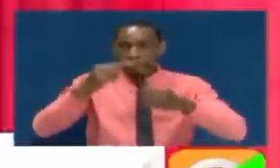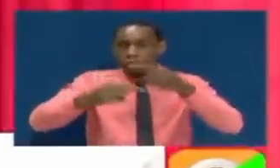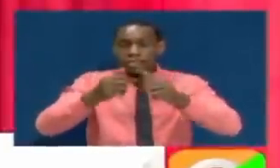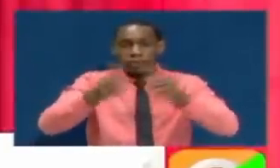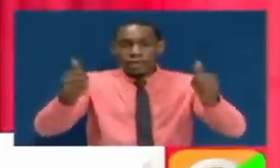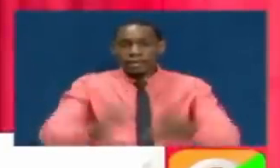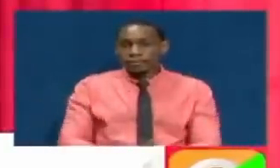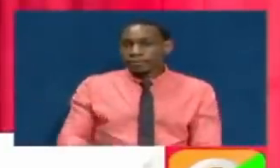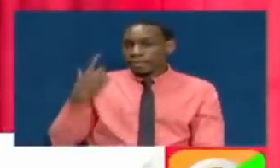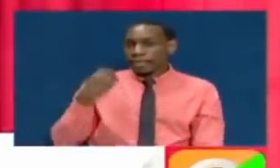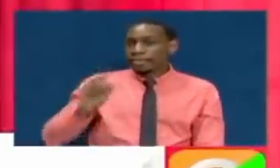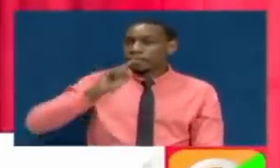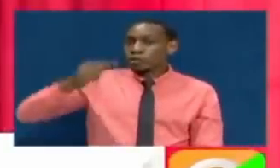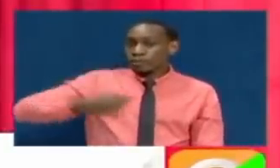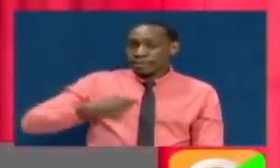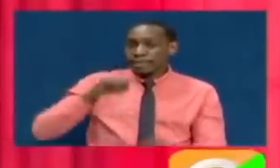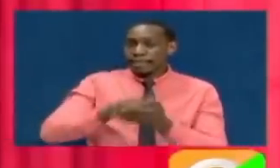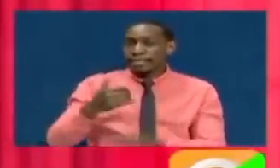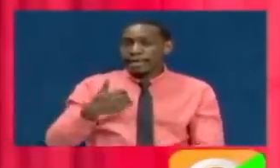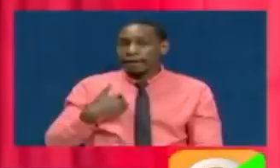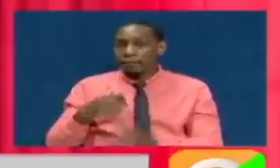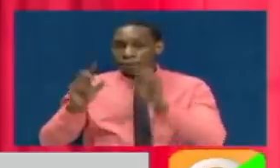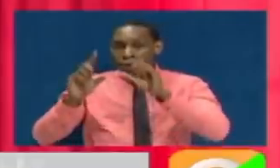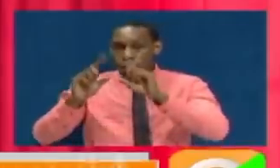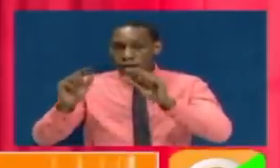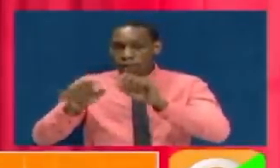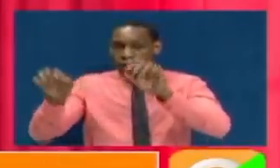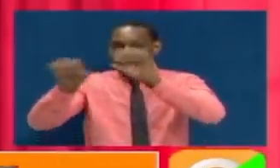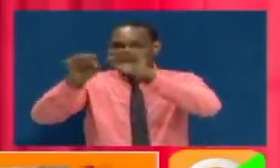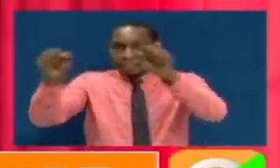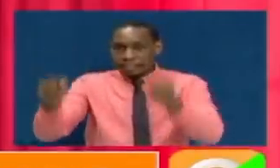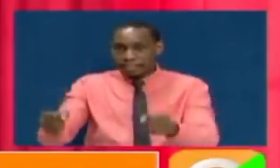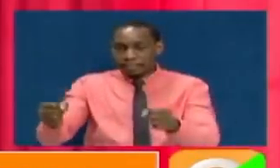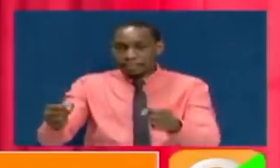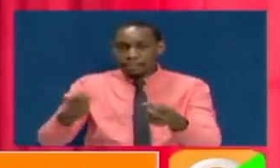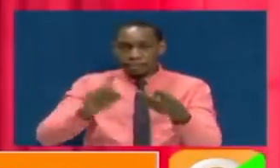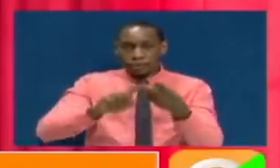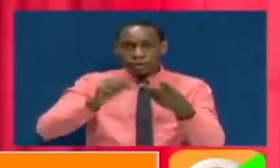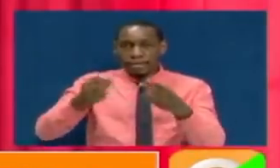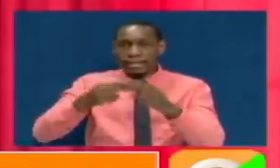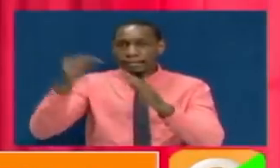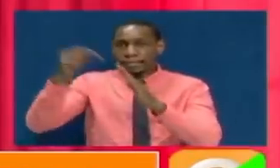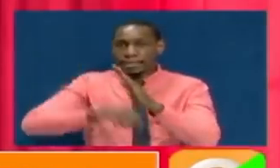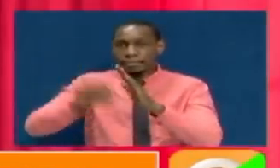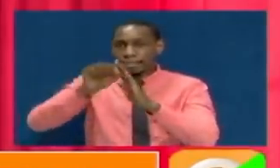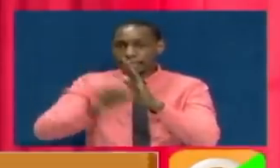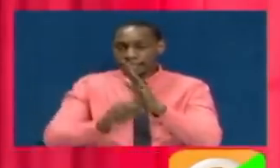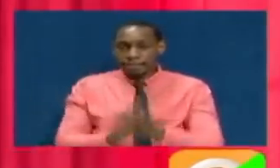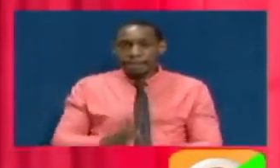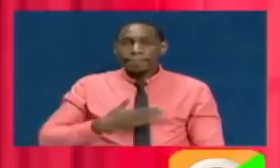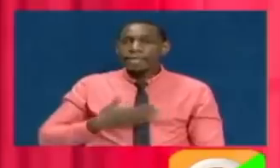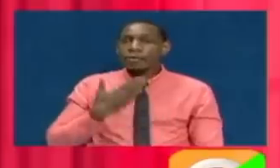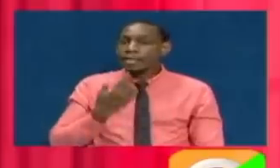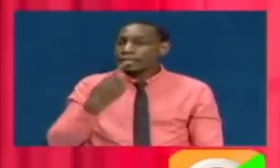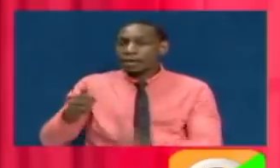course. Juzi waliniambia ati wako na kitu inaitwa system na wako na ingine inaitwa deep state.